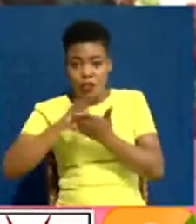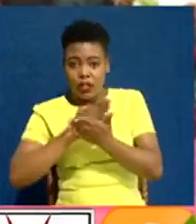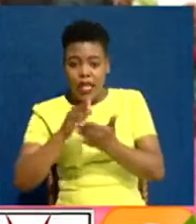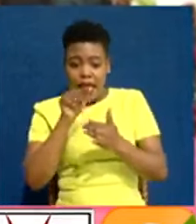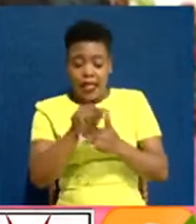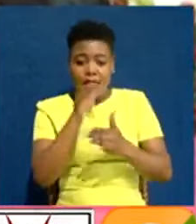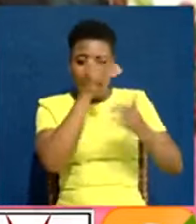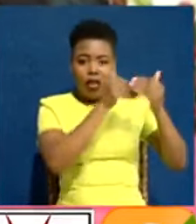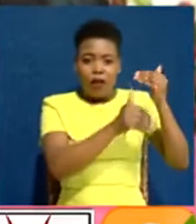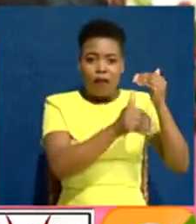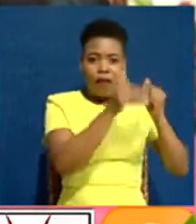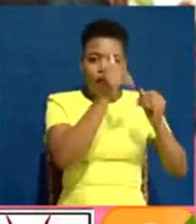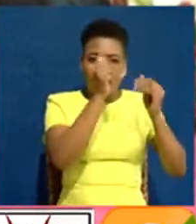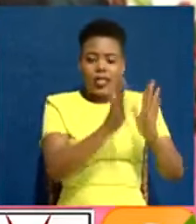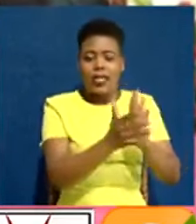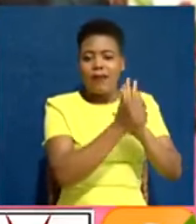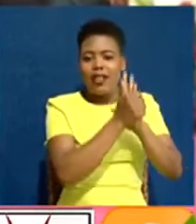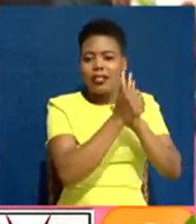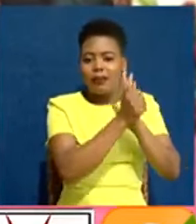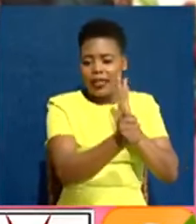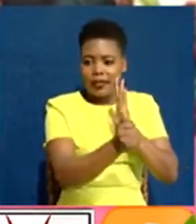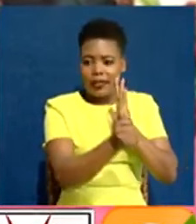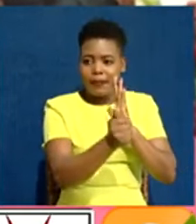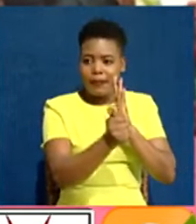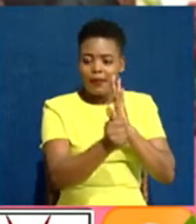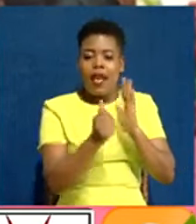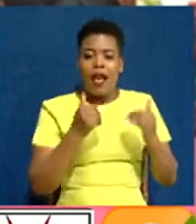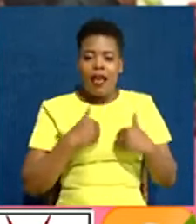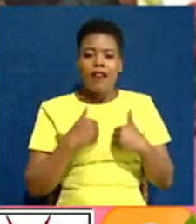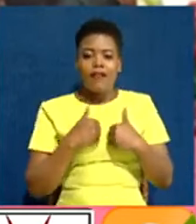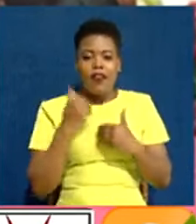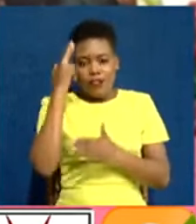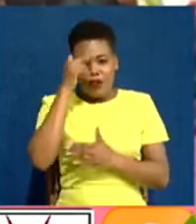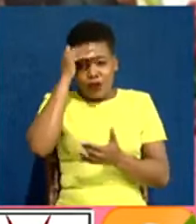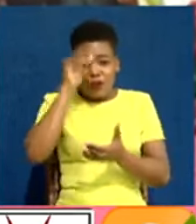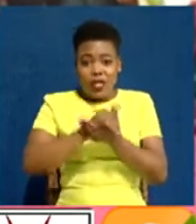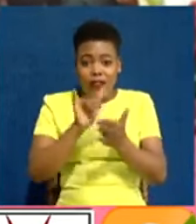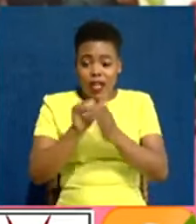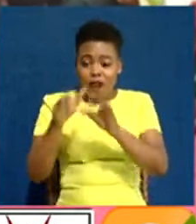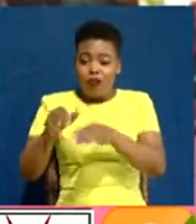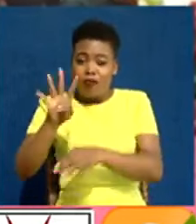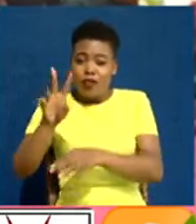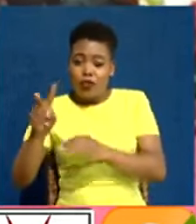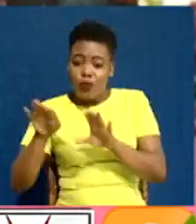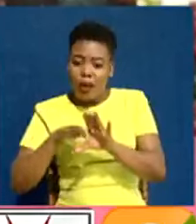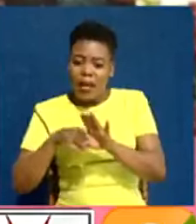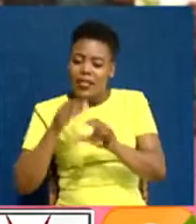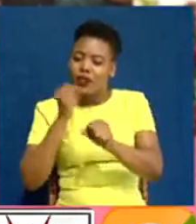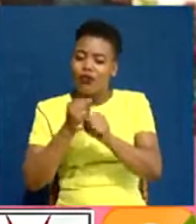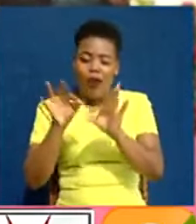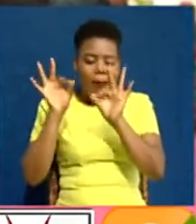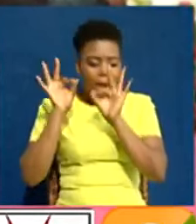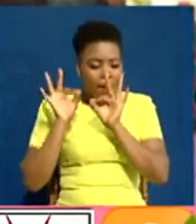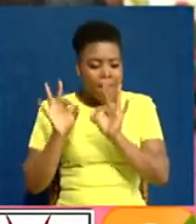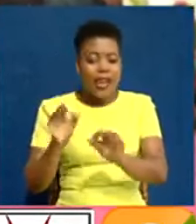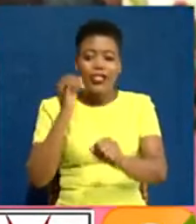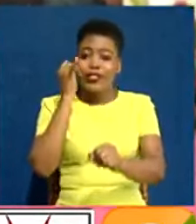great professionals, and I have every reason to believe they did a good job. They came up